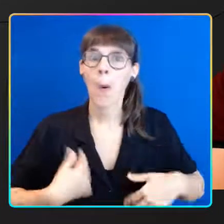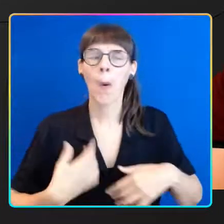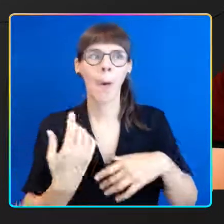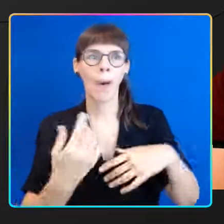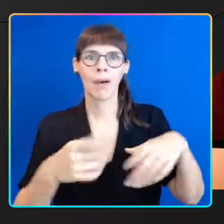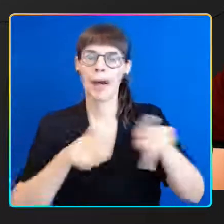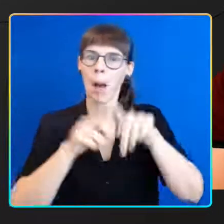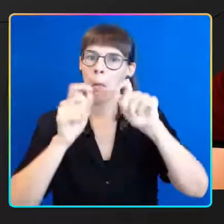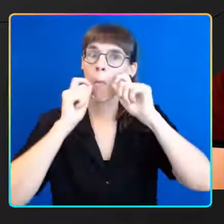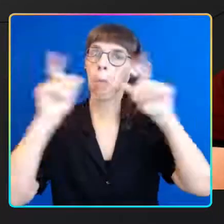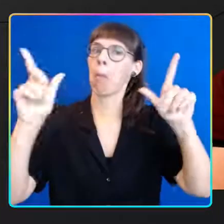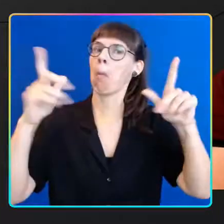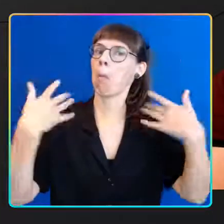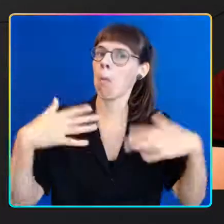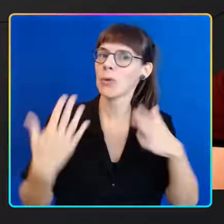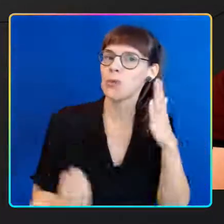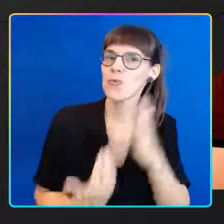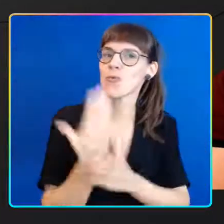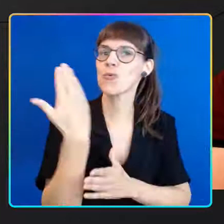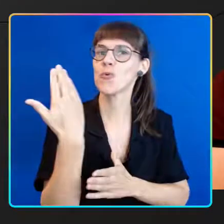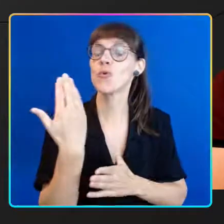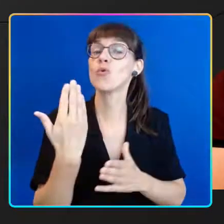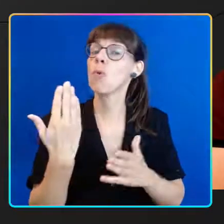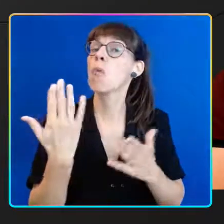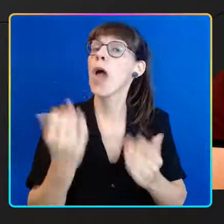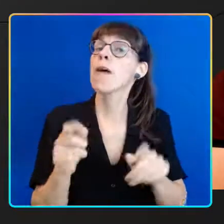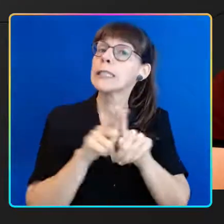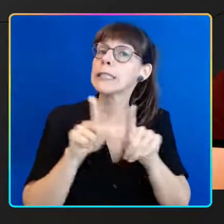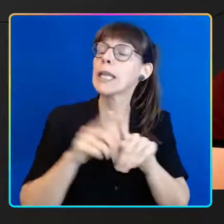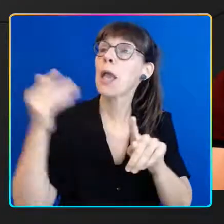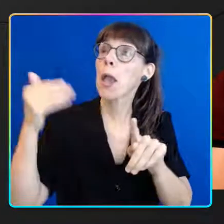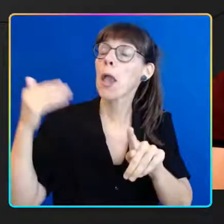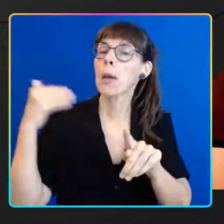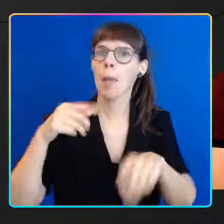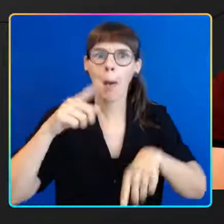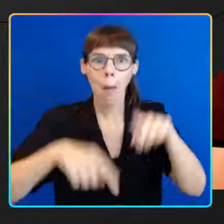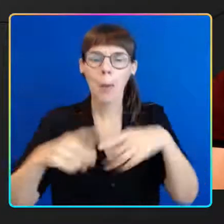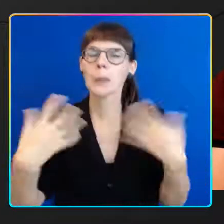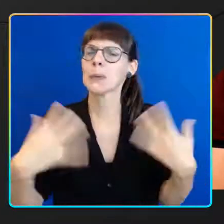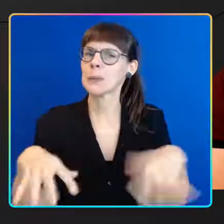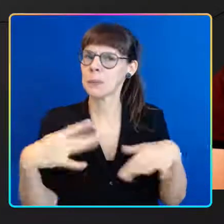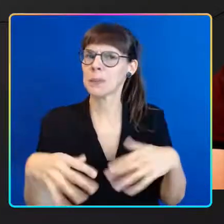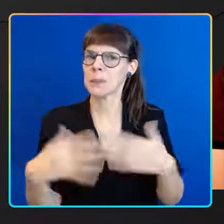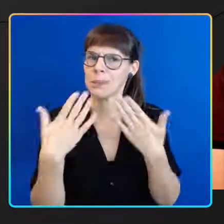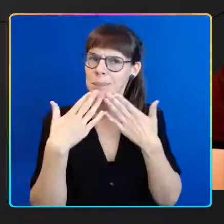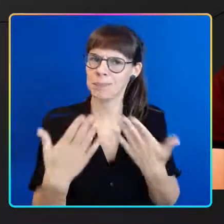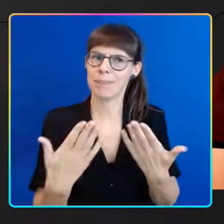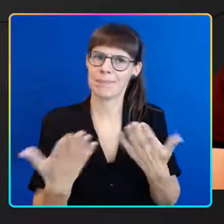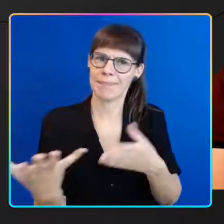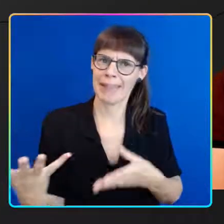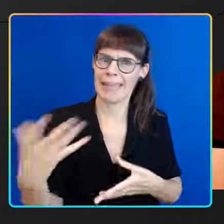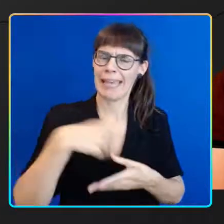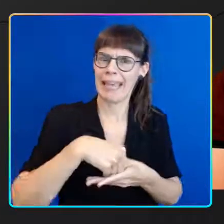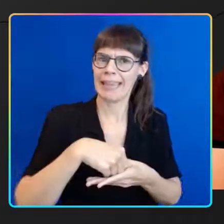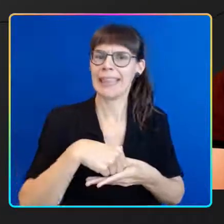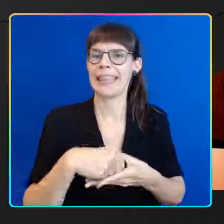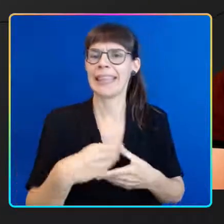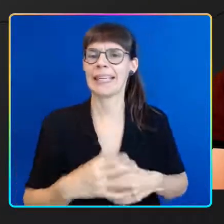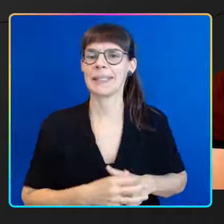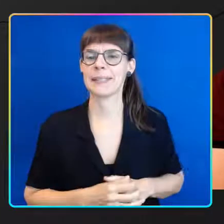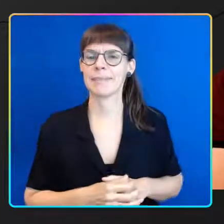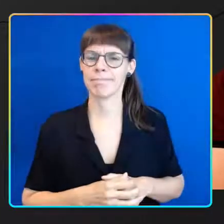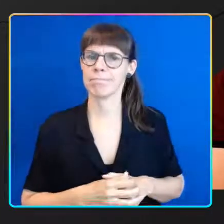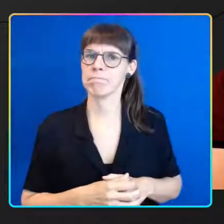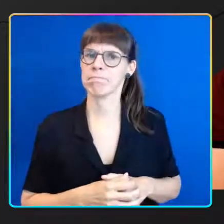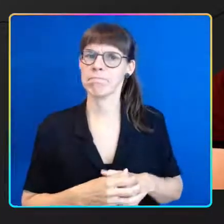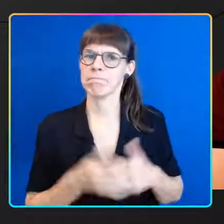had some similar stuff. So yeah, really, really appreciate you taking part and being a kind of good sport to get